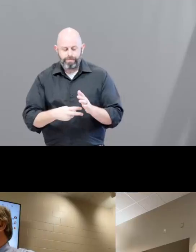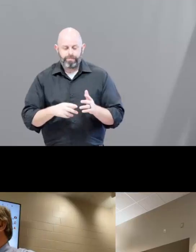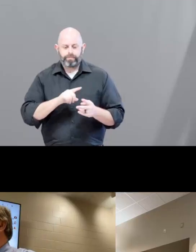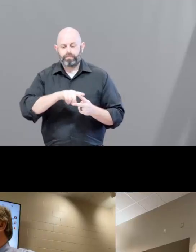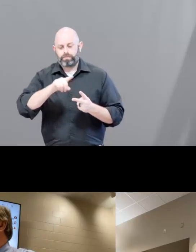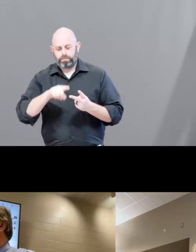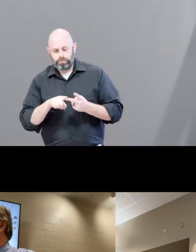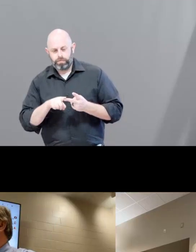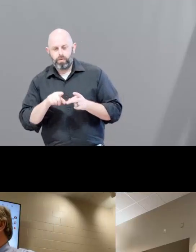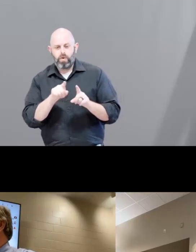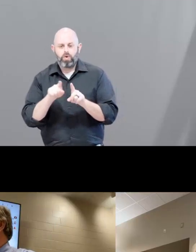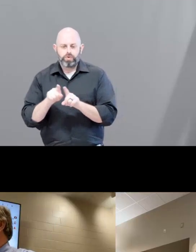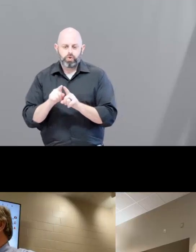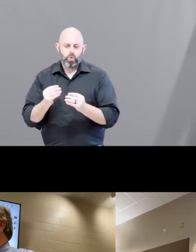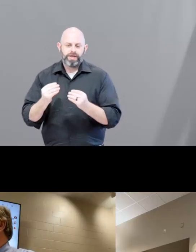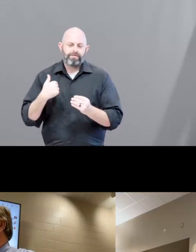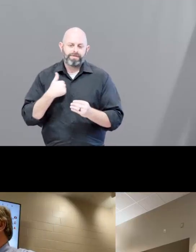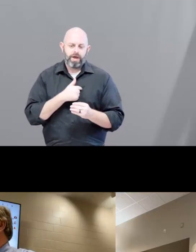It also gives us